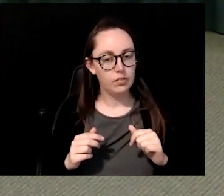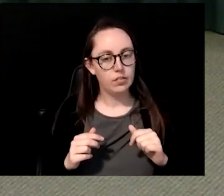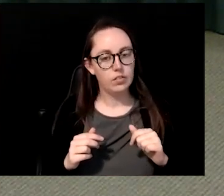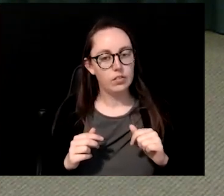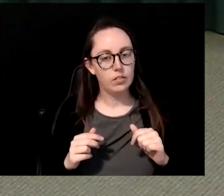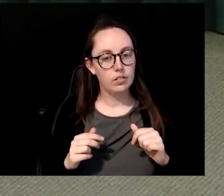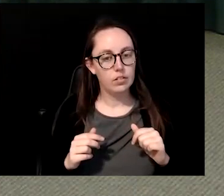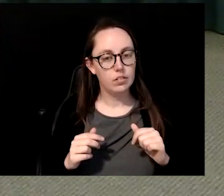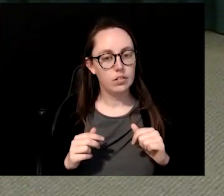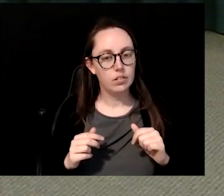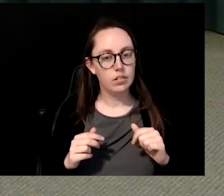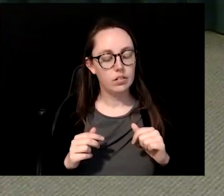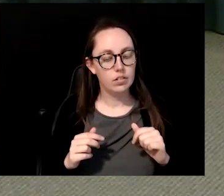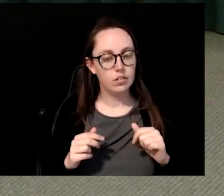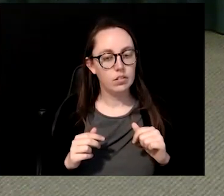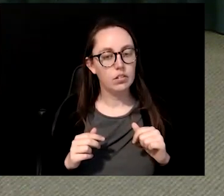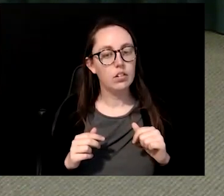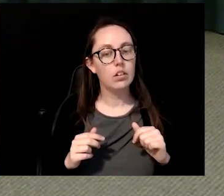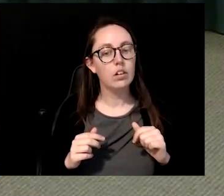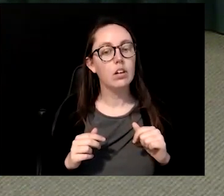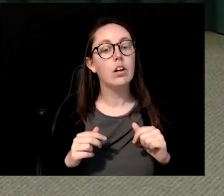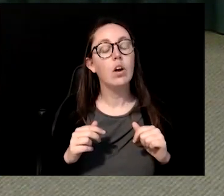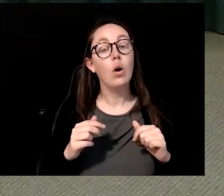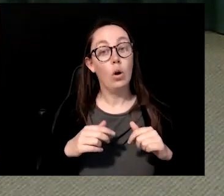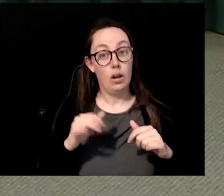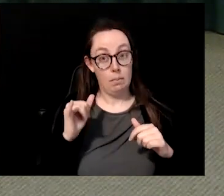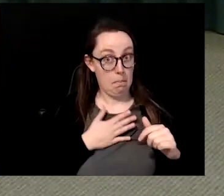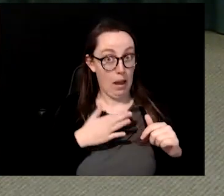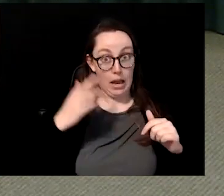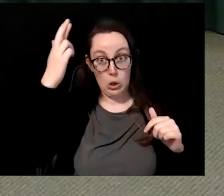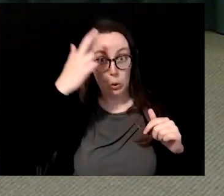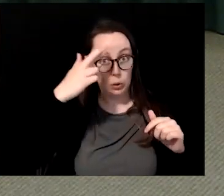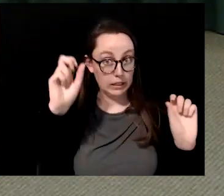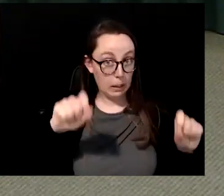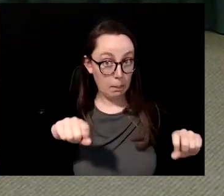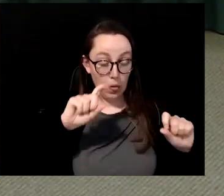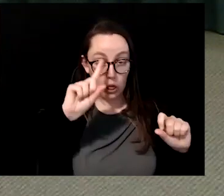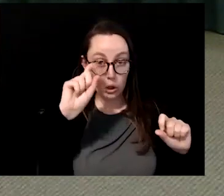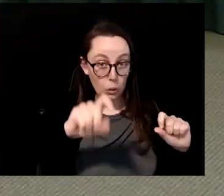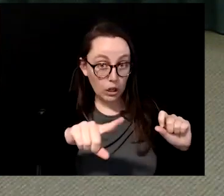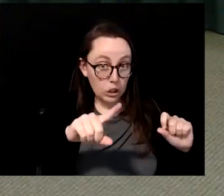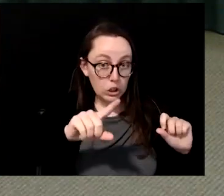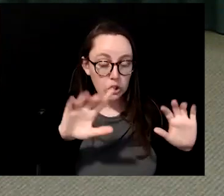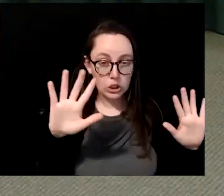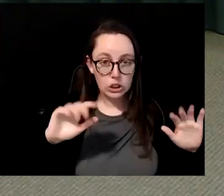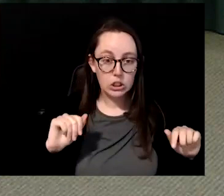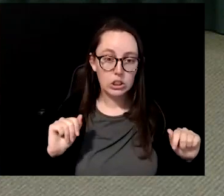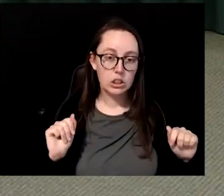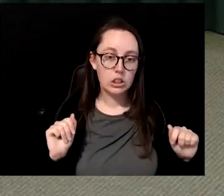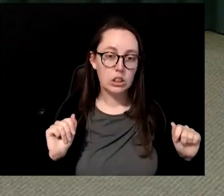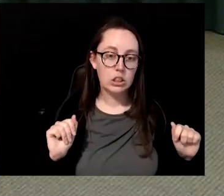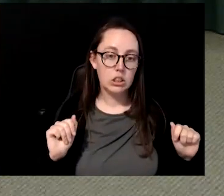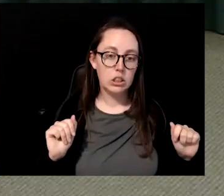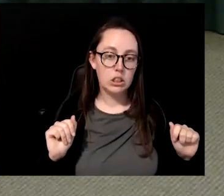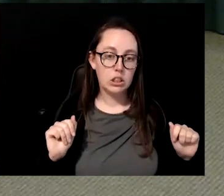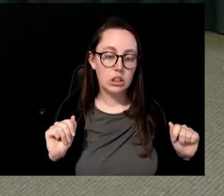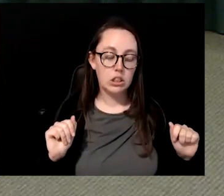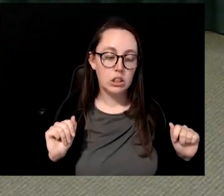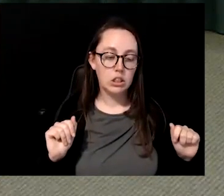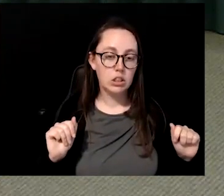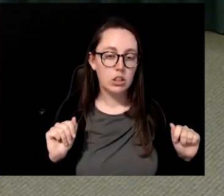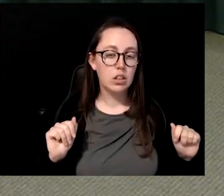here's the reasonable question rather than the guarantee question was there ever a